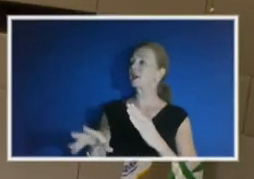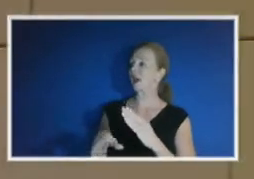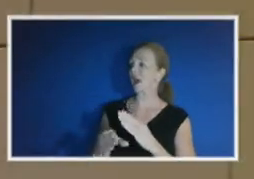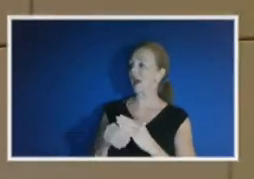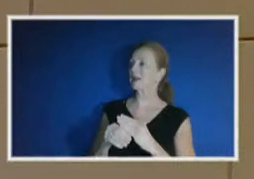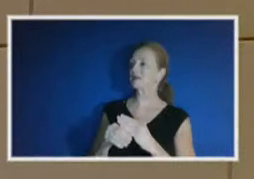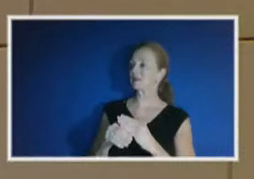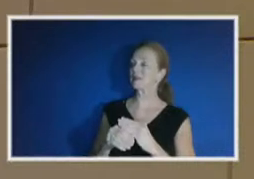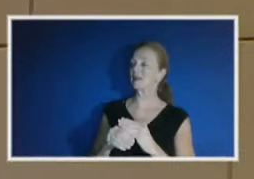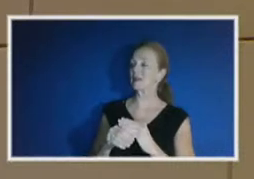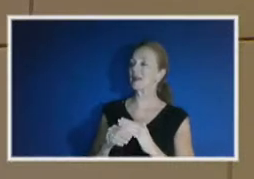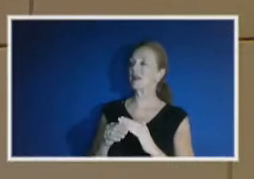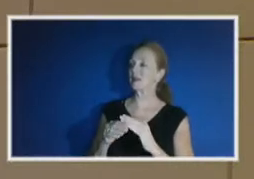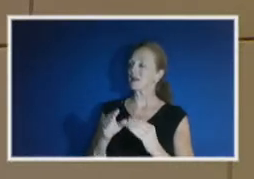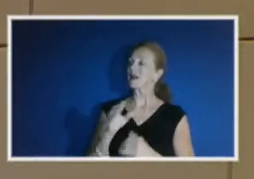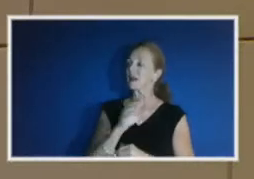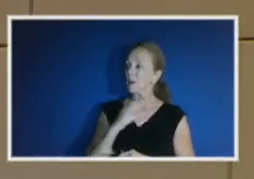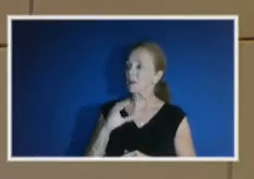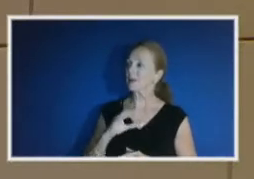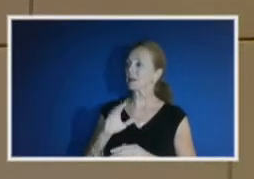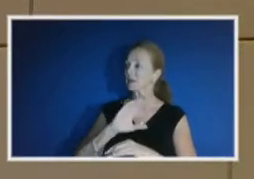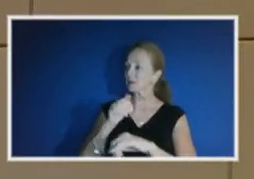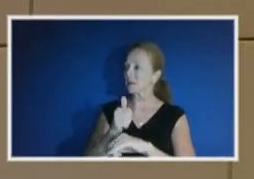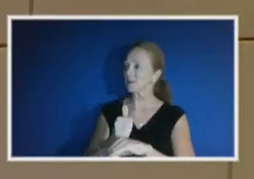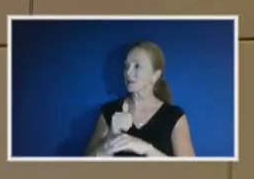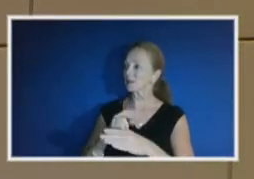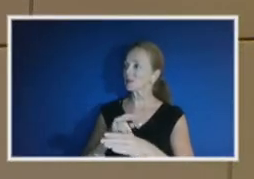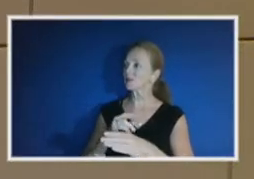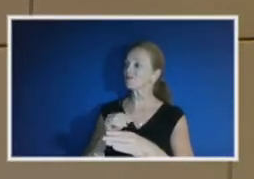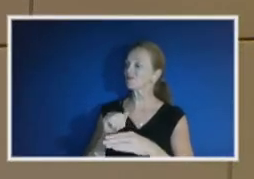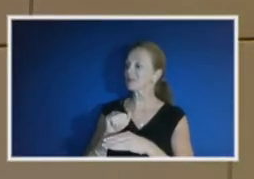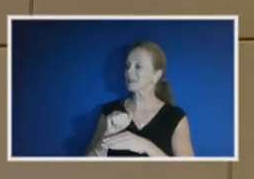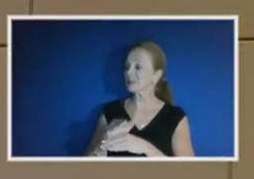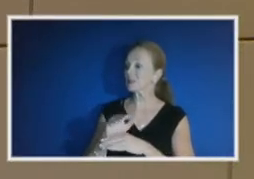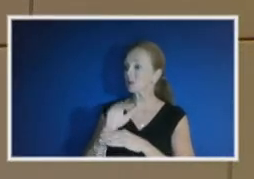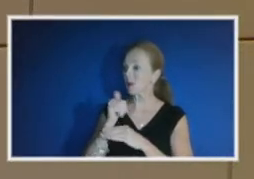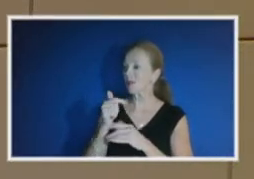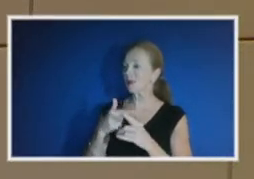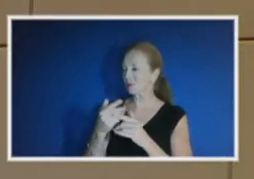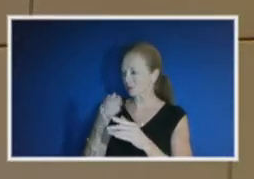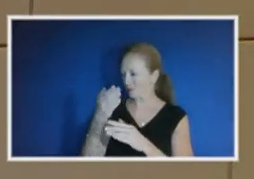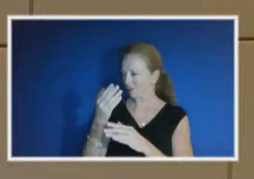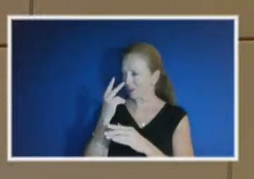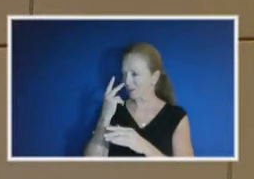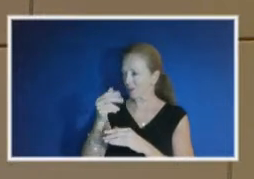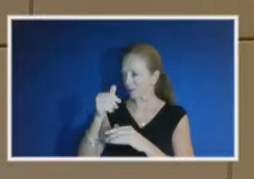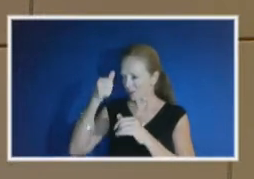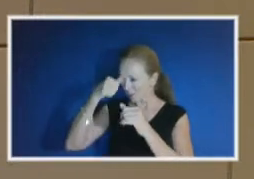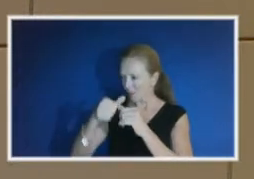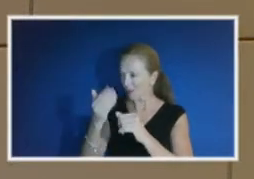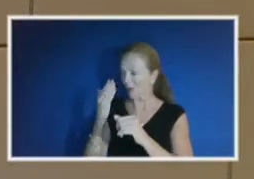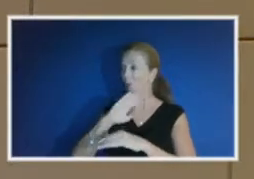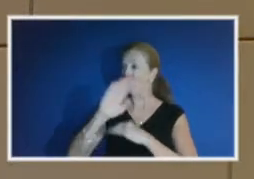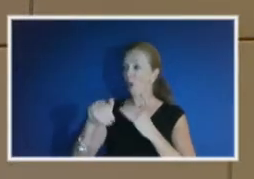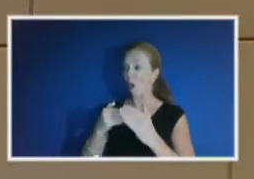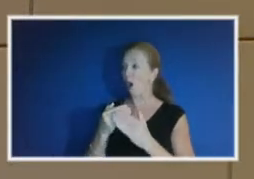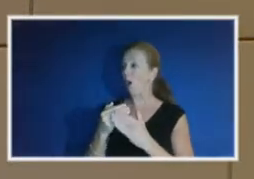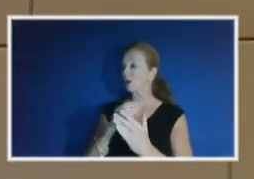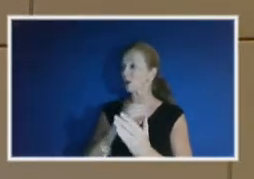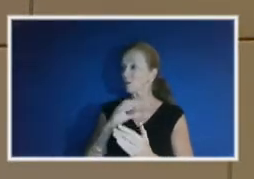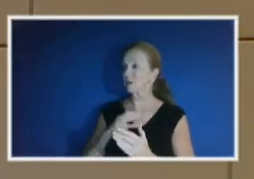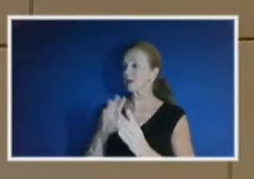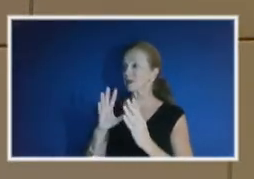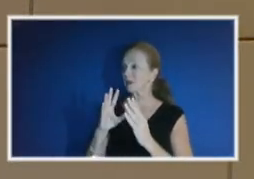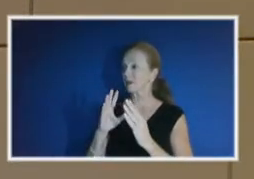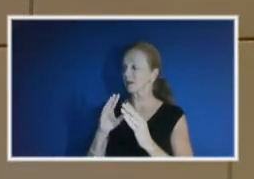that will be coming out tomorrow, if you'll recall, there was a discussion on this council. Every committee has an annual report mm-hmm. that has